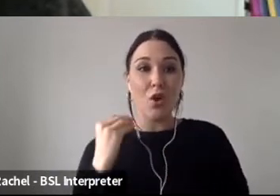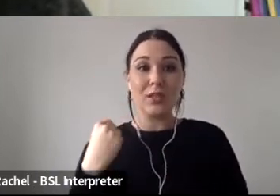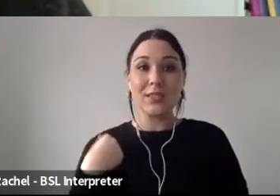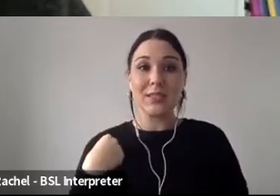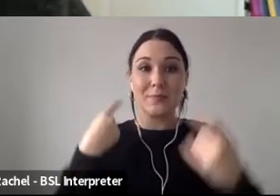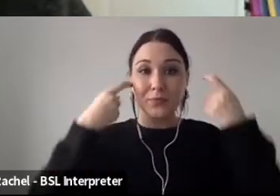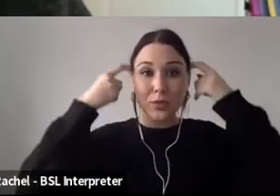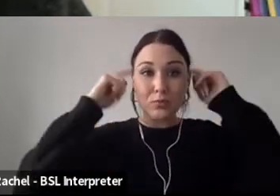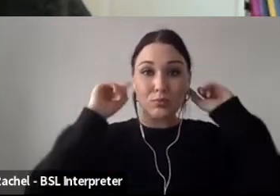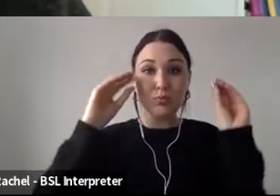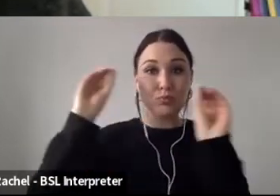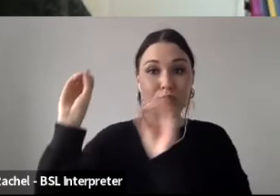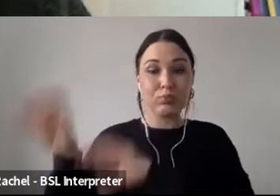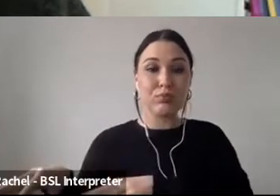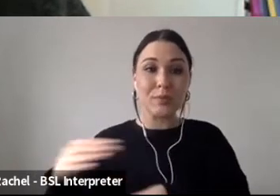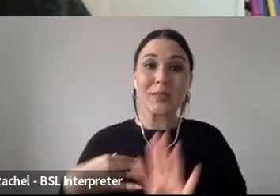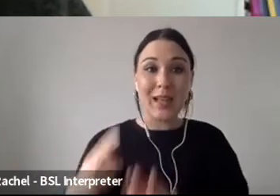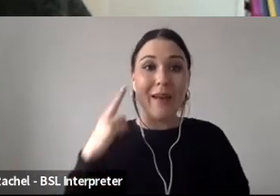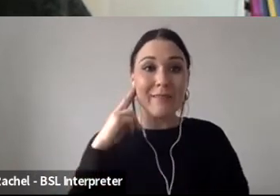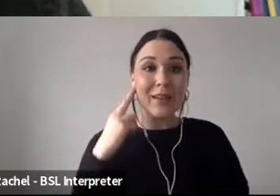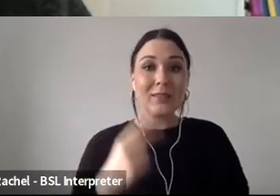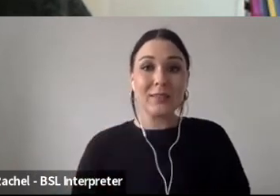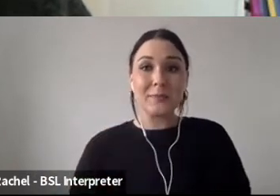hearing aids, and I am fairly deaf.